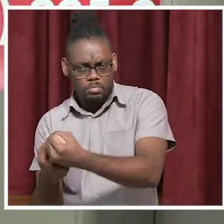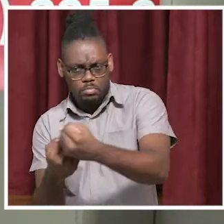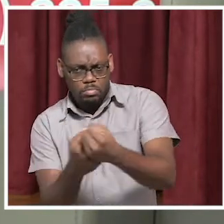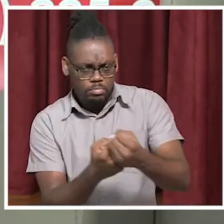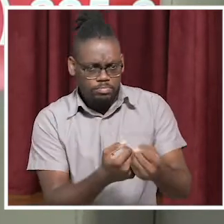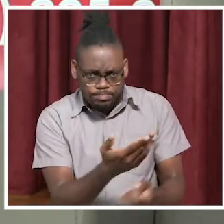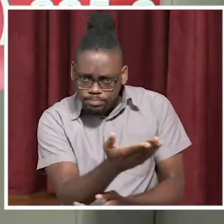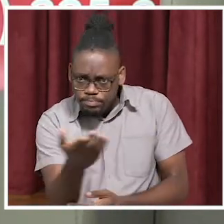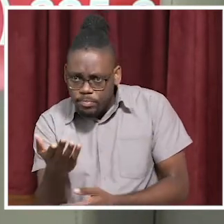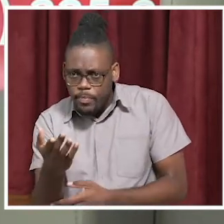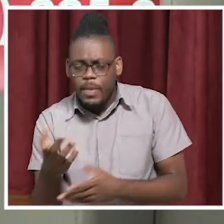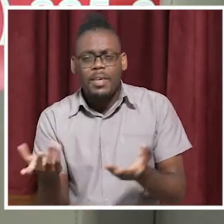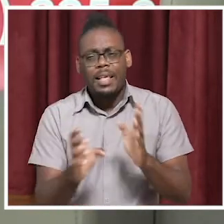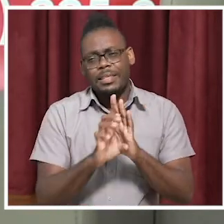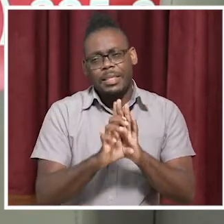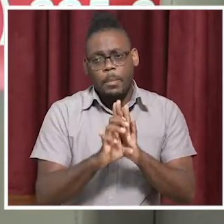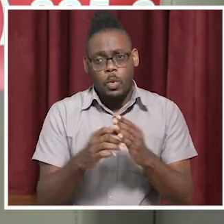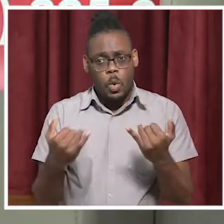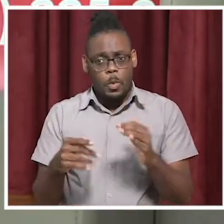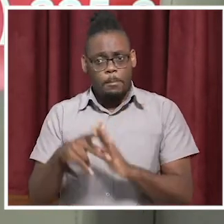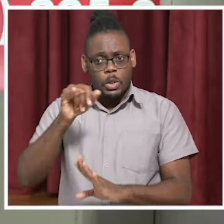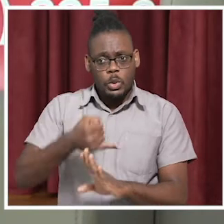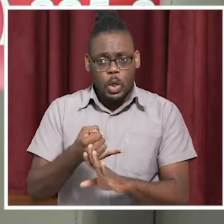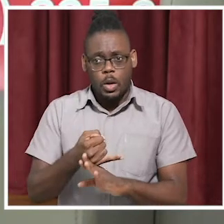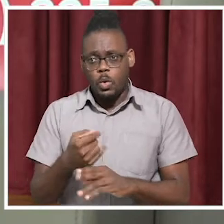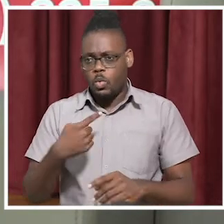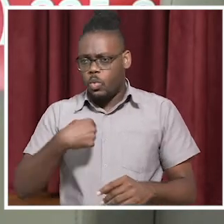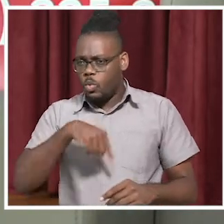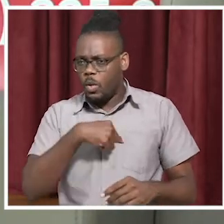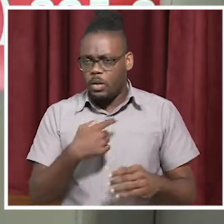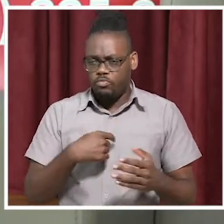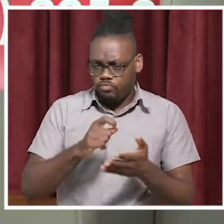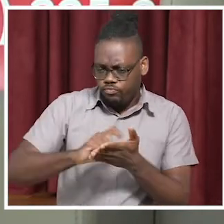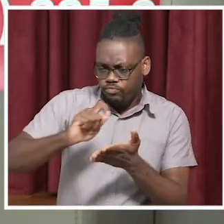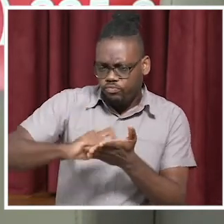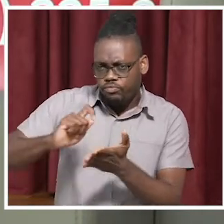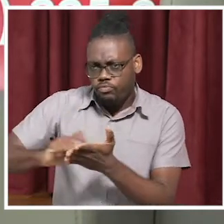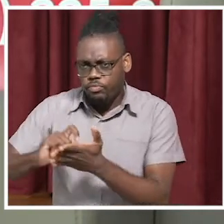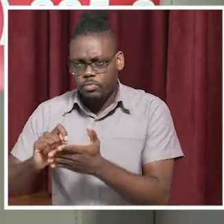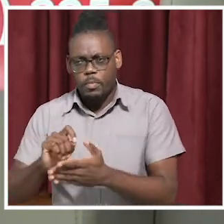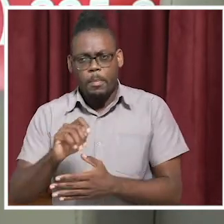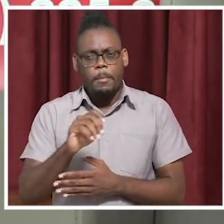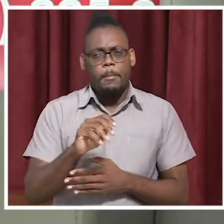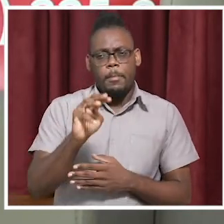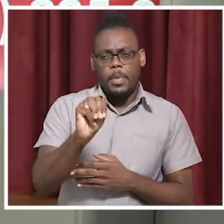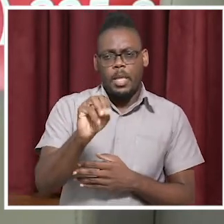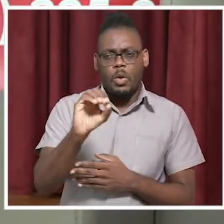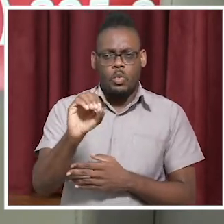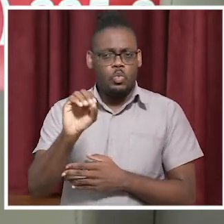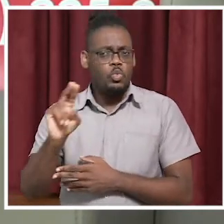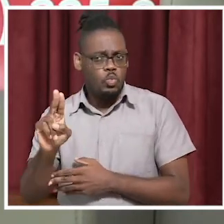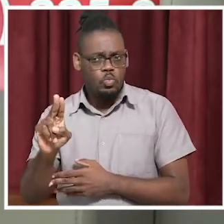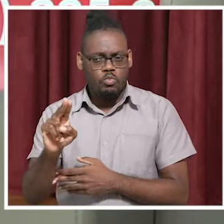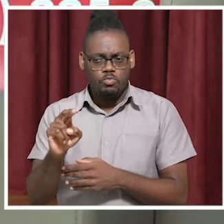which is very exciting, because we are preparing to sign a memorandum of understanding with the Habitat for Humanity. Habitat for